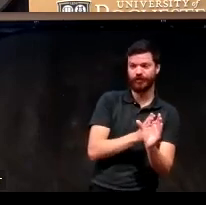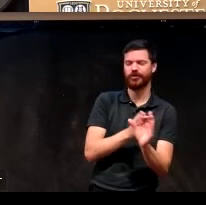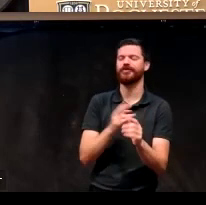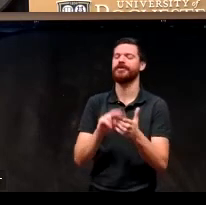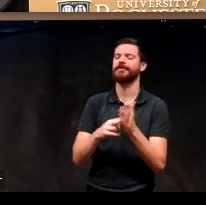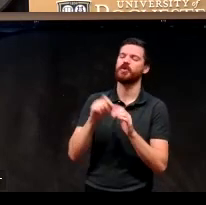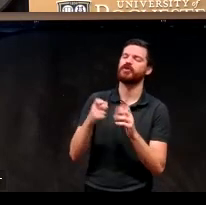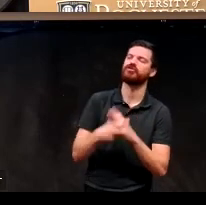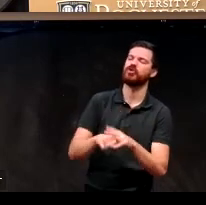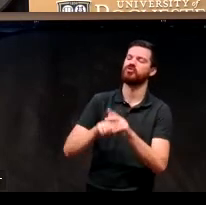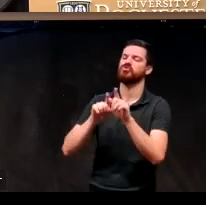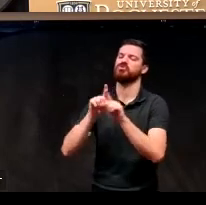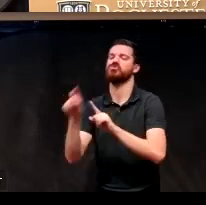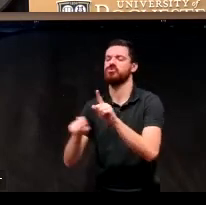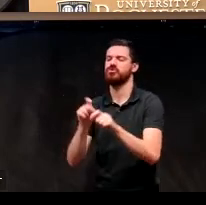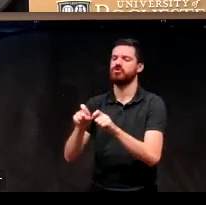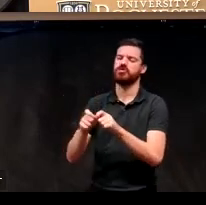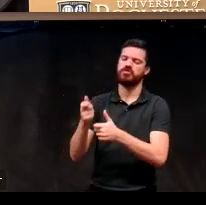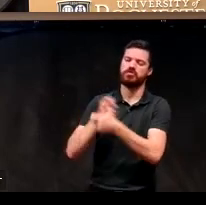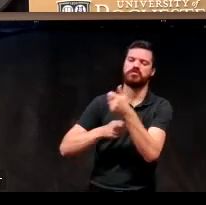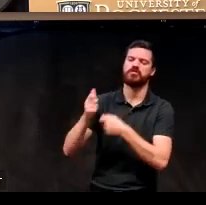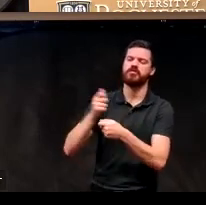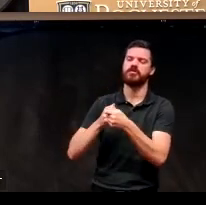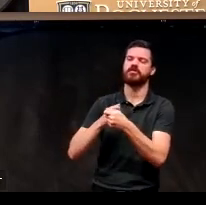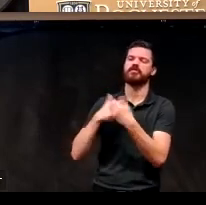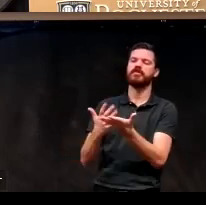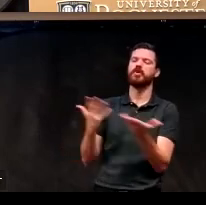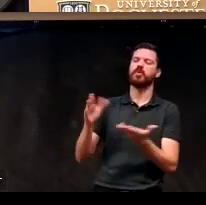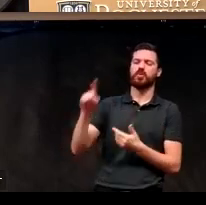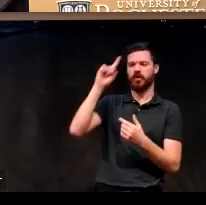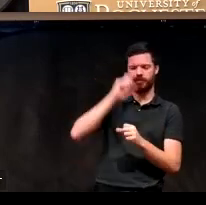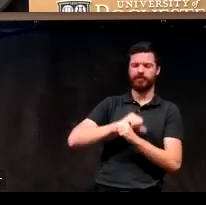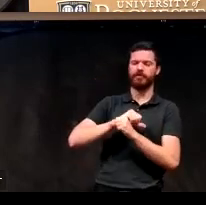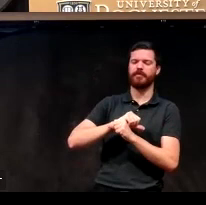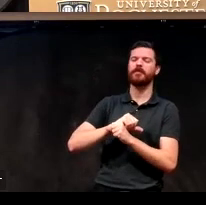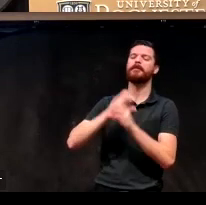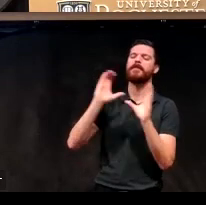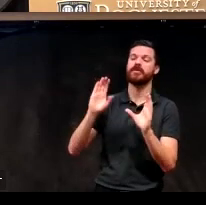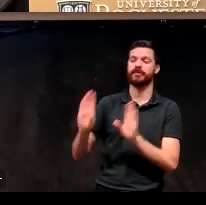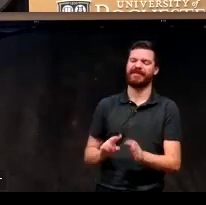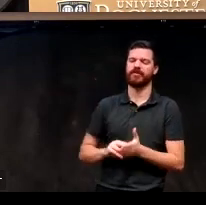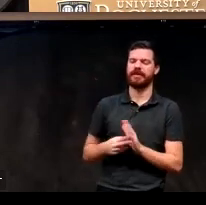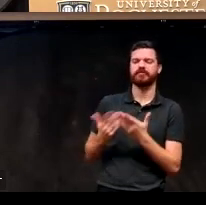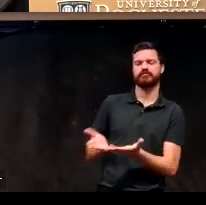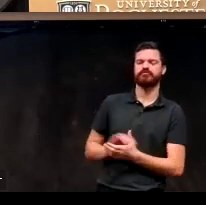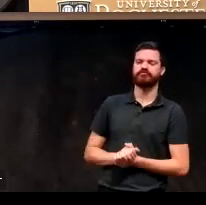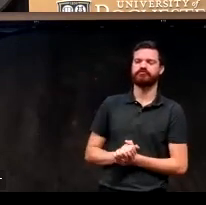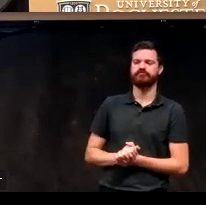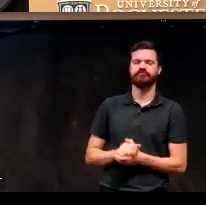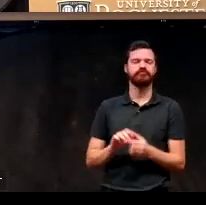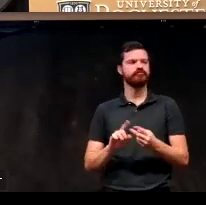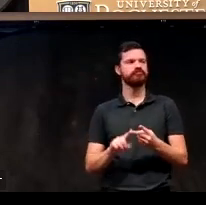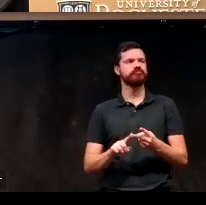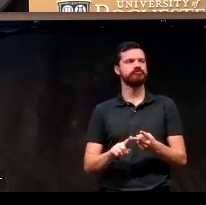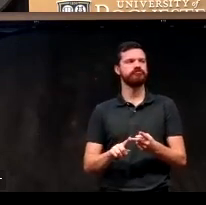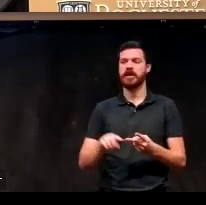of questions that get at what do you imagine this behavior means? What do you